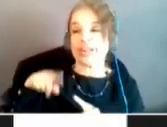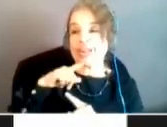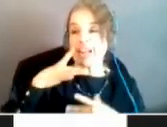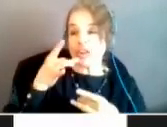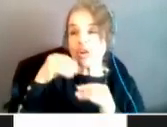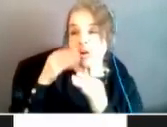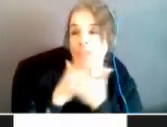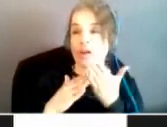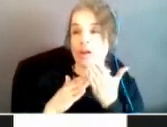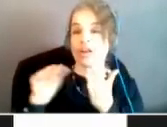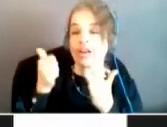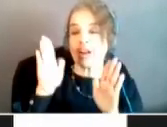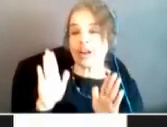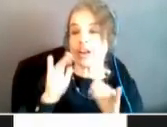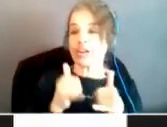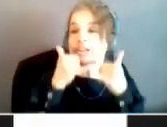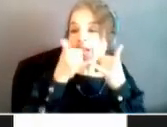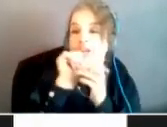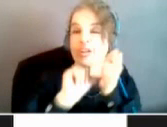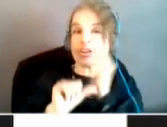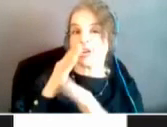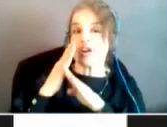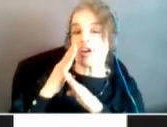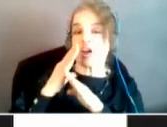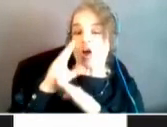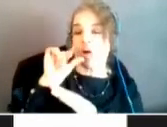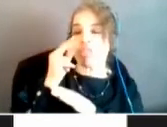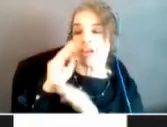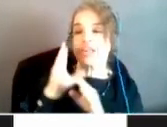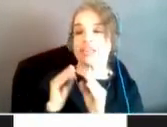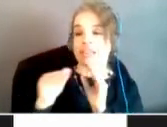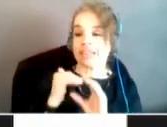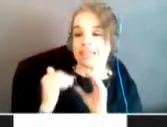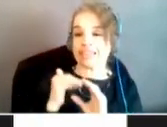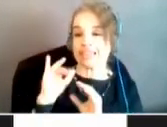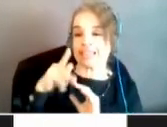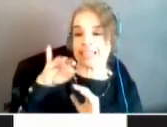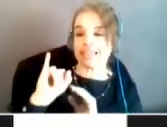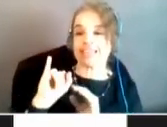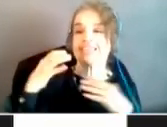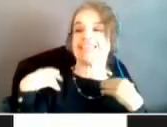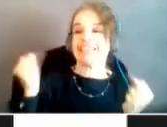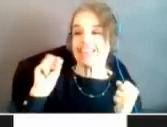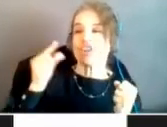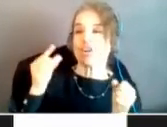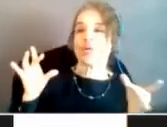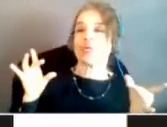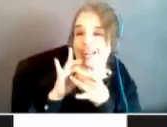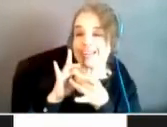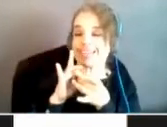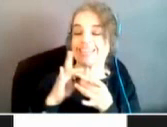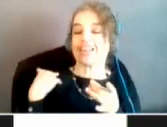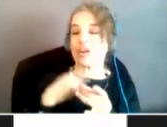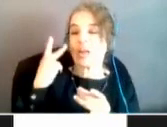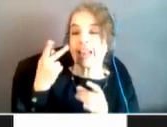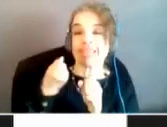interested in being having a greater role in our Suicide Prevention Coalition, please email us at pei@ruhealth.org to get connected. And we hope to